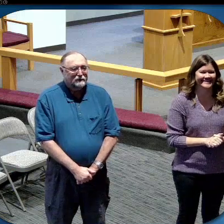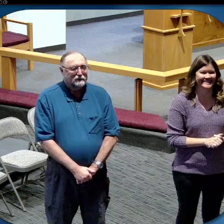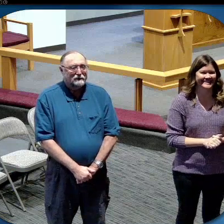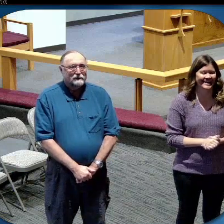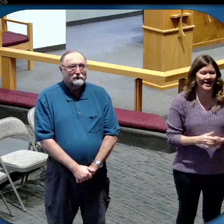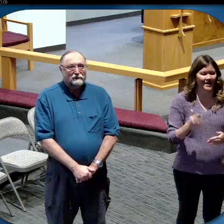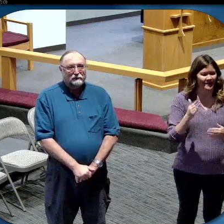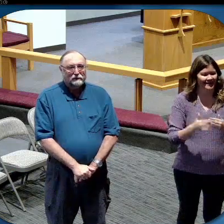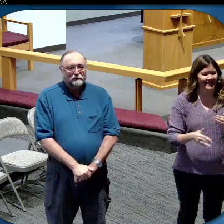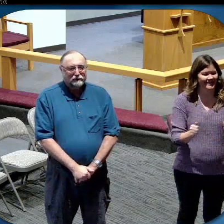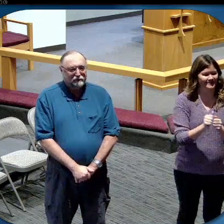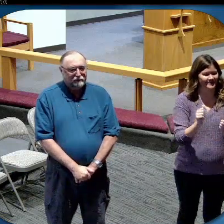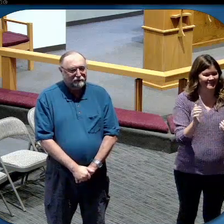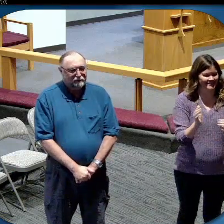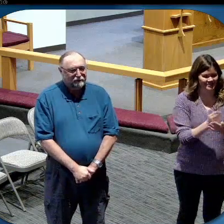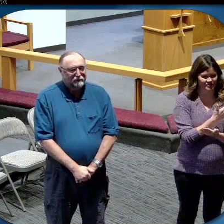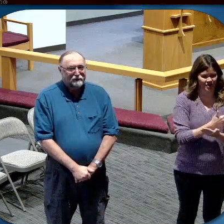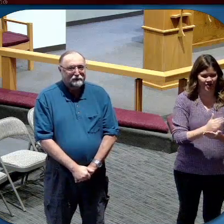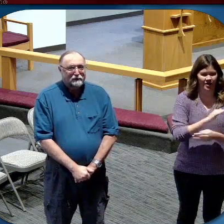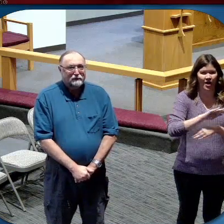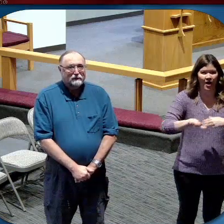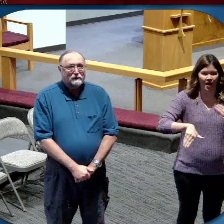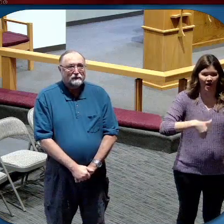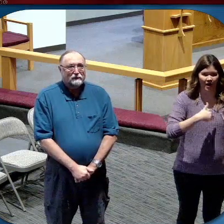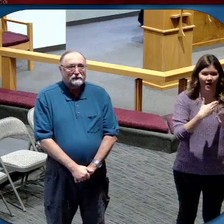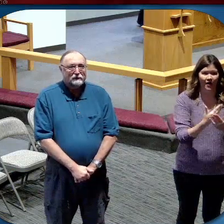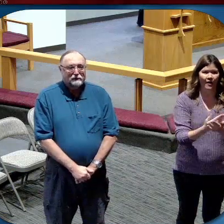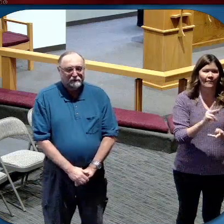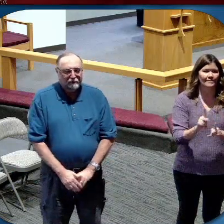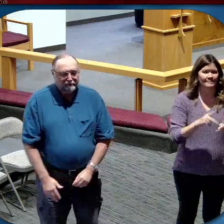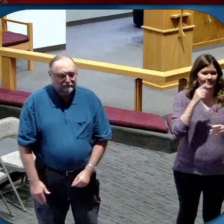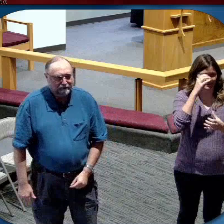Amen. We close our worship in song, All Who Believe and Are Baptized.